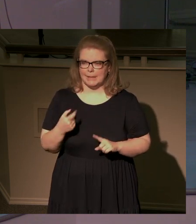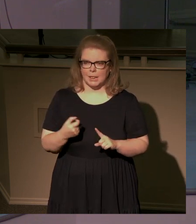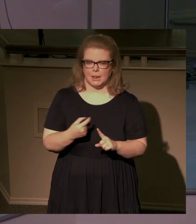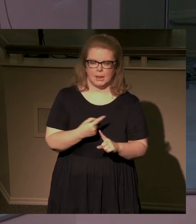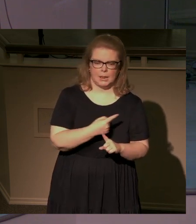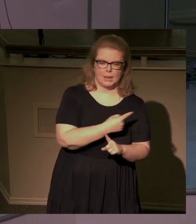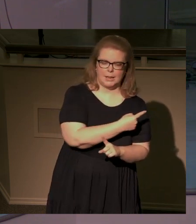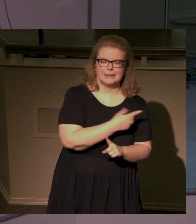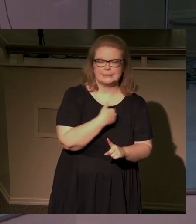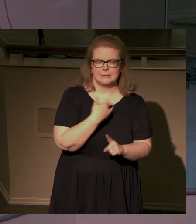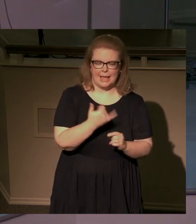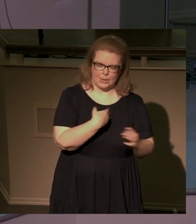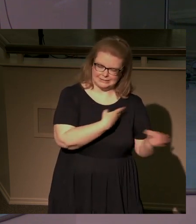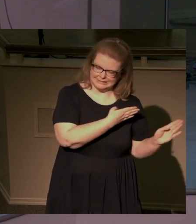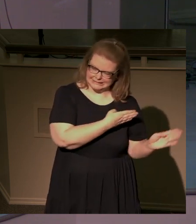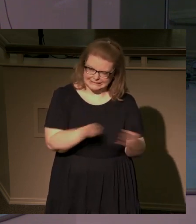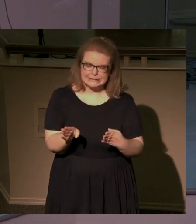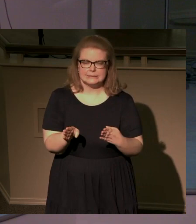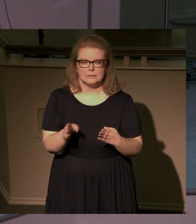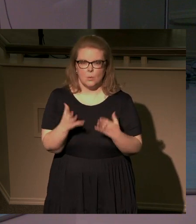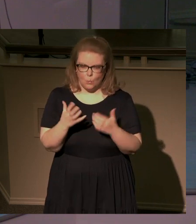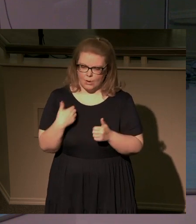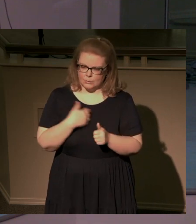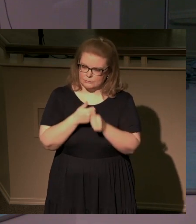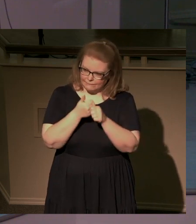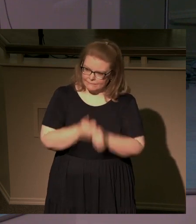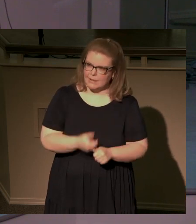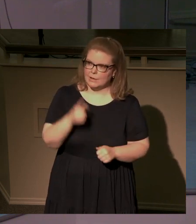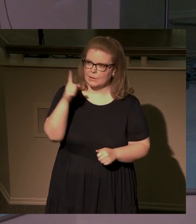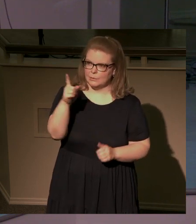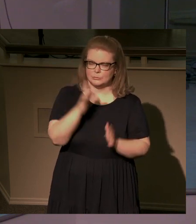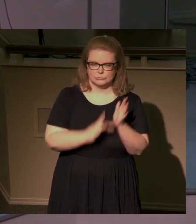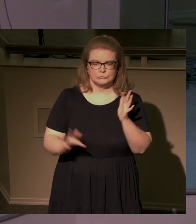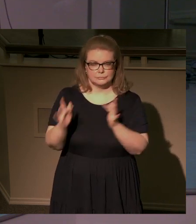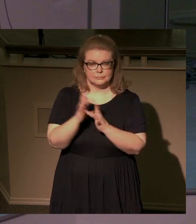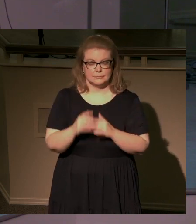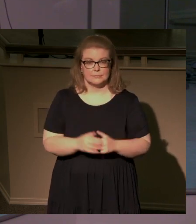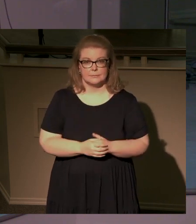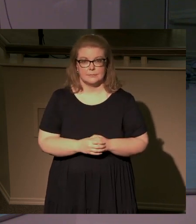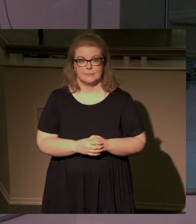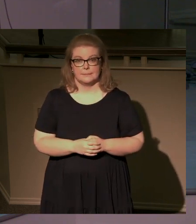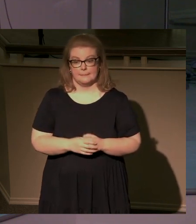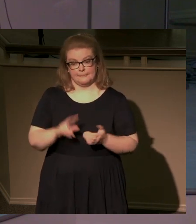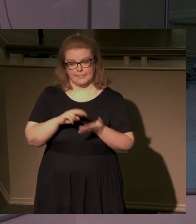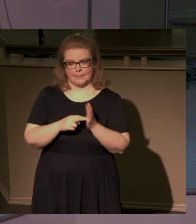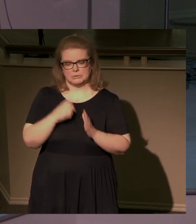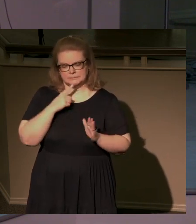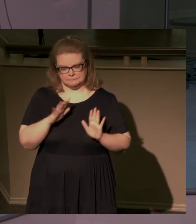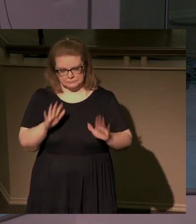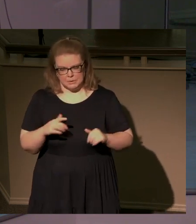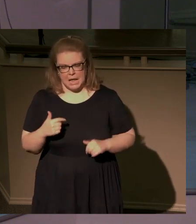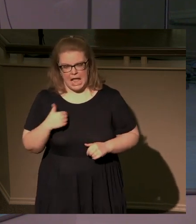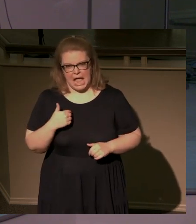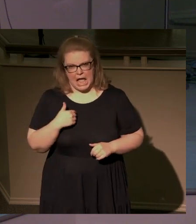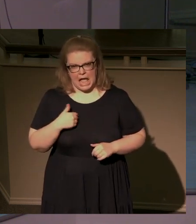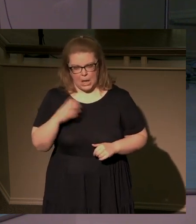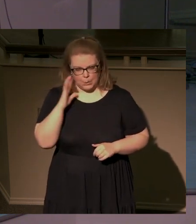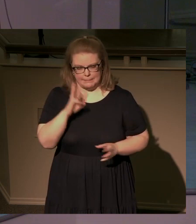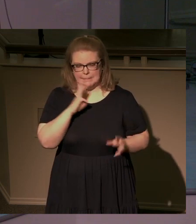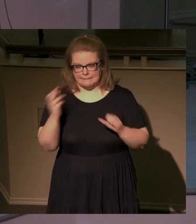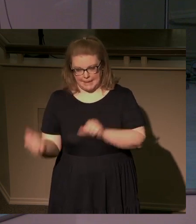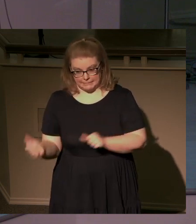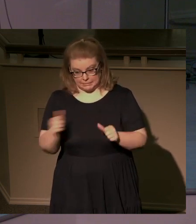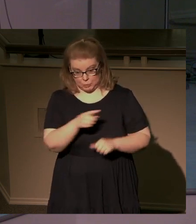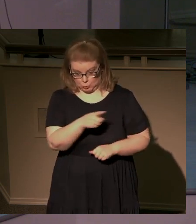I'm going to take us a different direction. I want us to follow Christ. Now, listen, this doesn't mean you say, so I'm going to get baptized, and